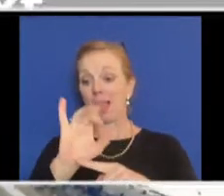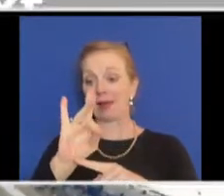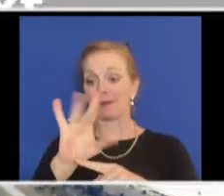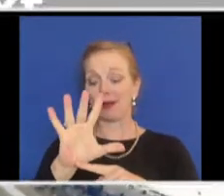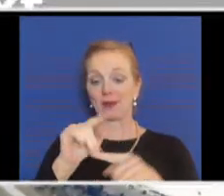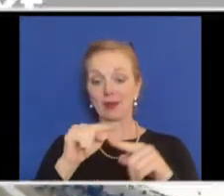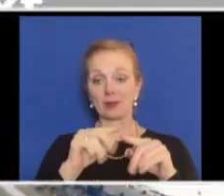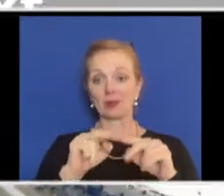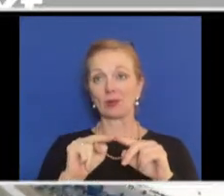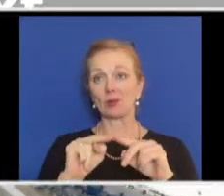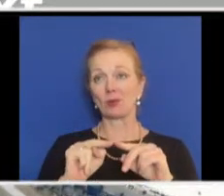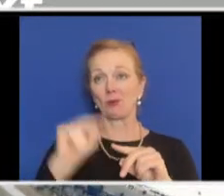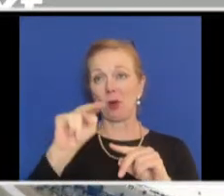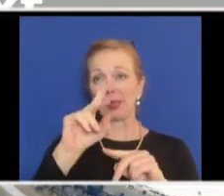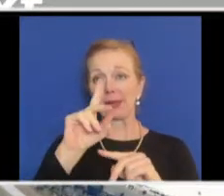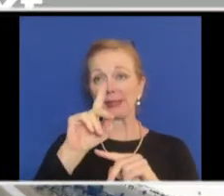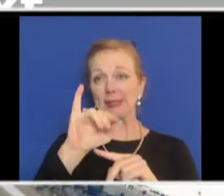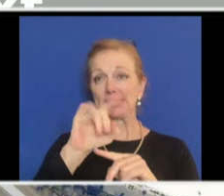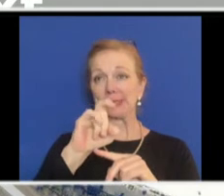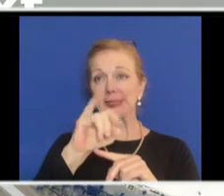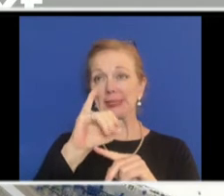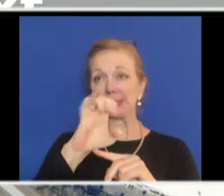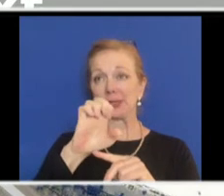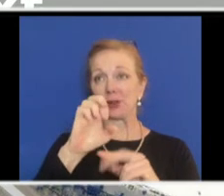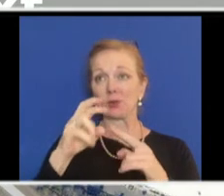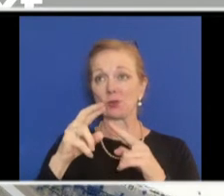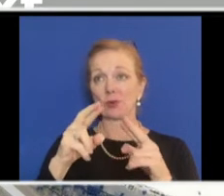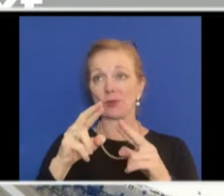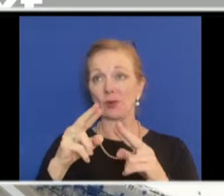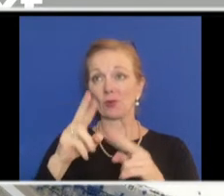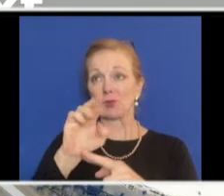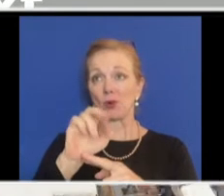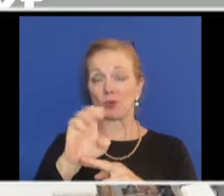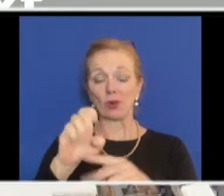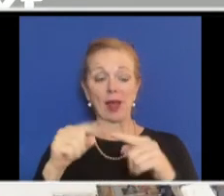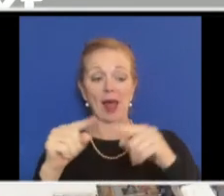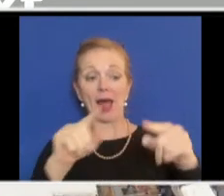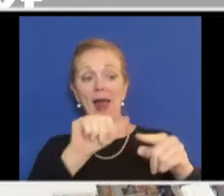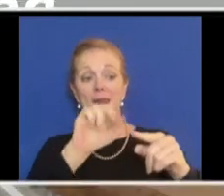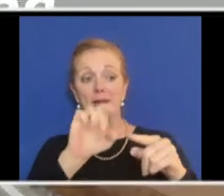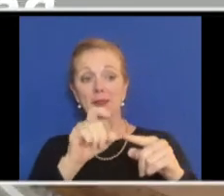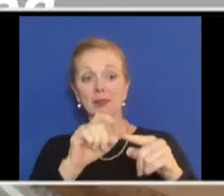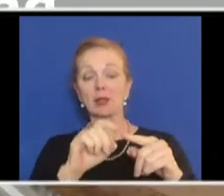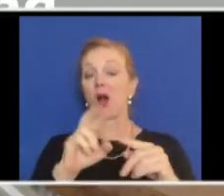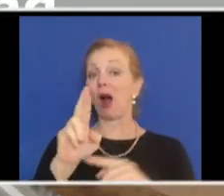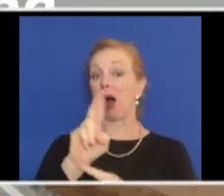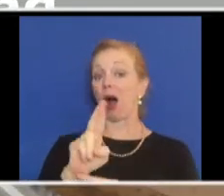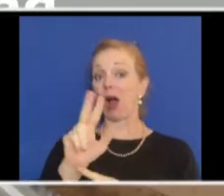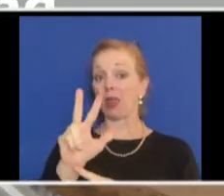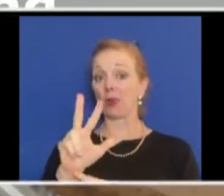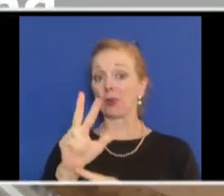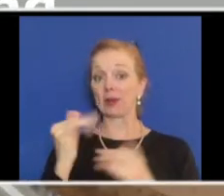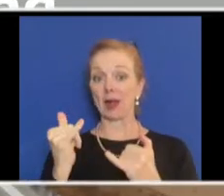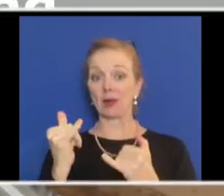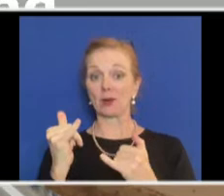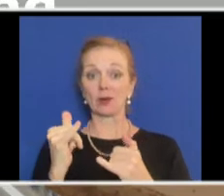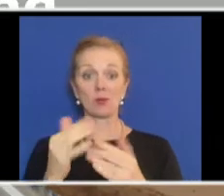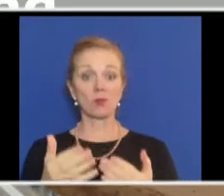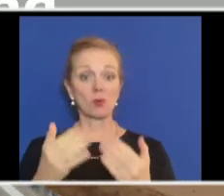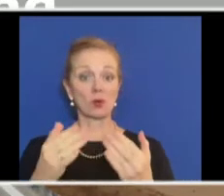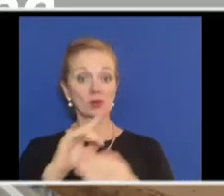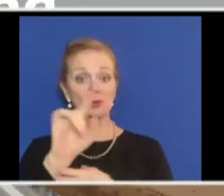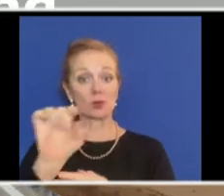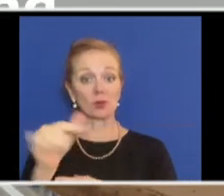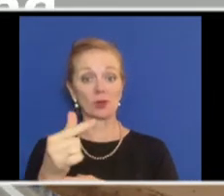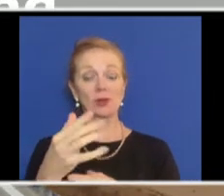just North excuse me a Dixie River Road and just across from Outlets Boulevard it's currently zoned to R3 it's proposed zoning is for Neighborhood